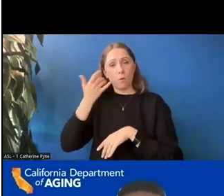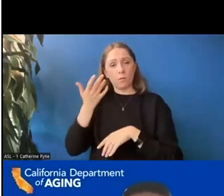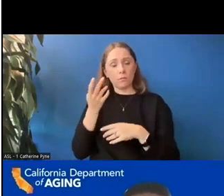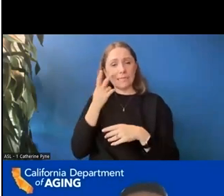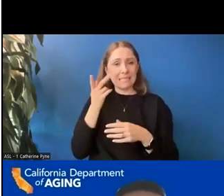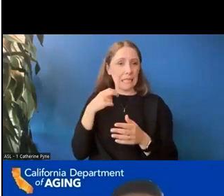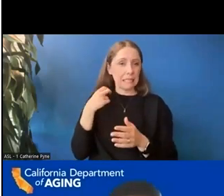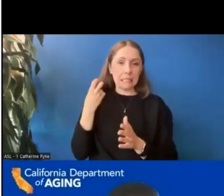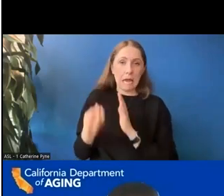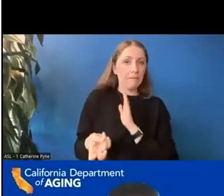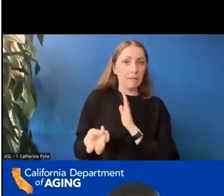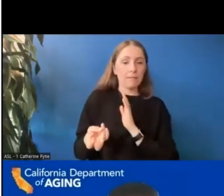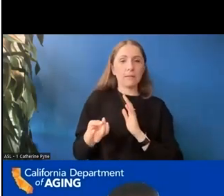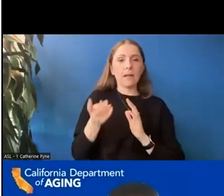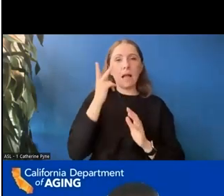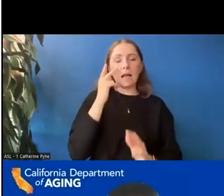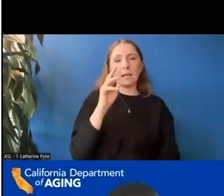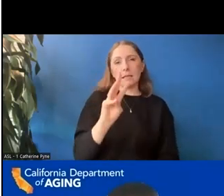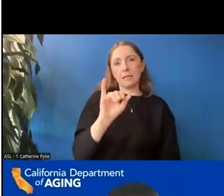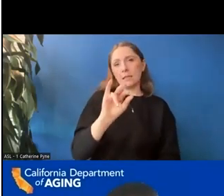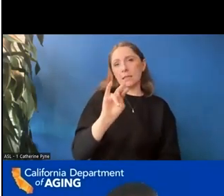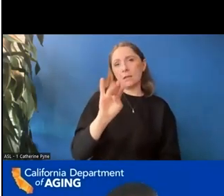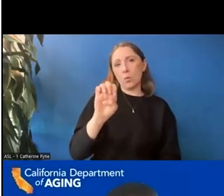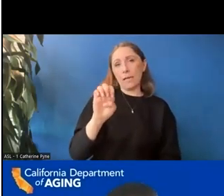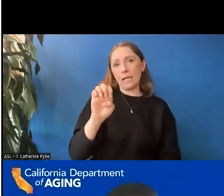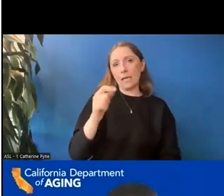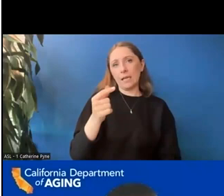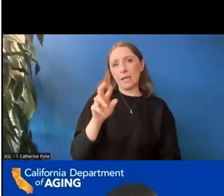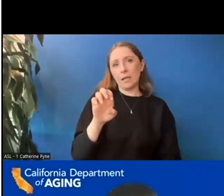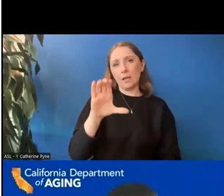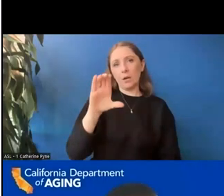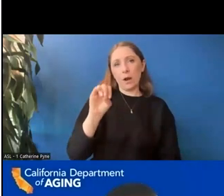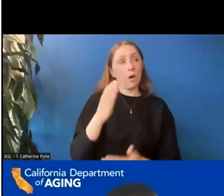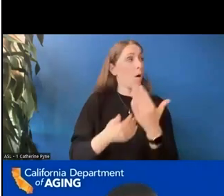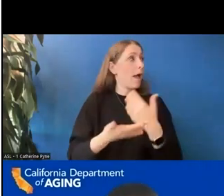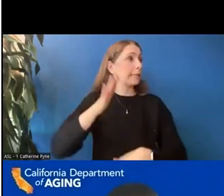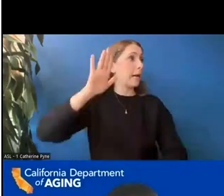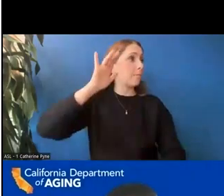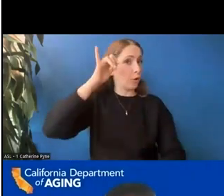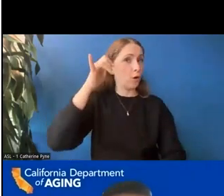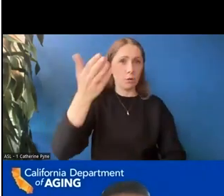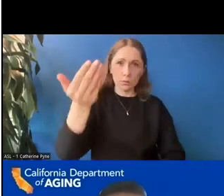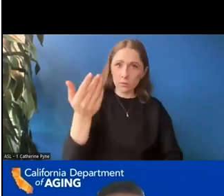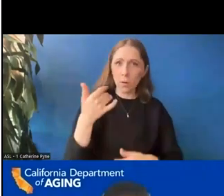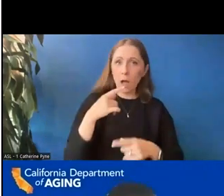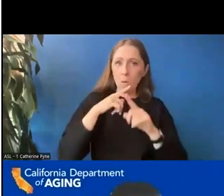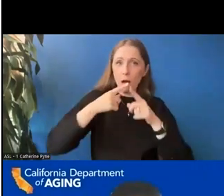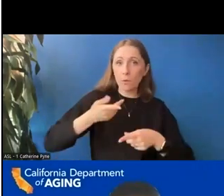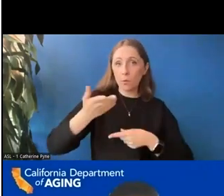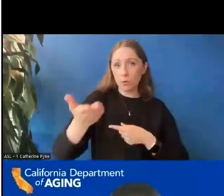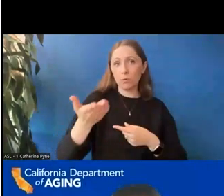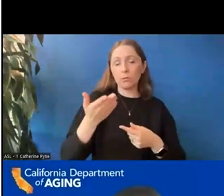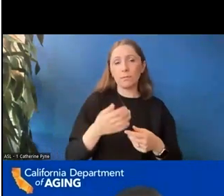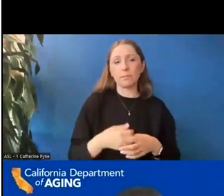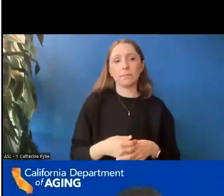right into it. I see Winnie Greco has had their hand up, so I will unmute you if you want to go